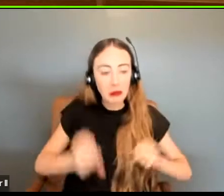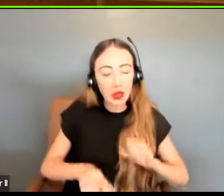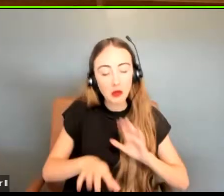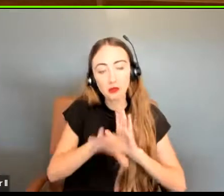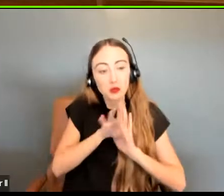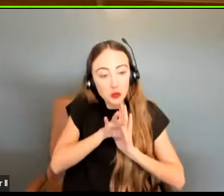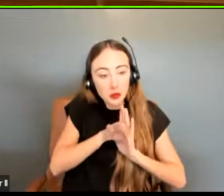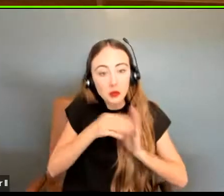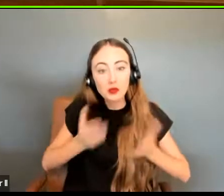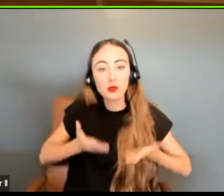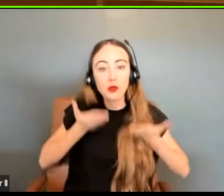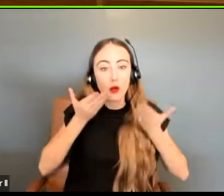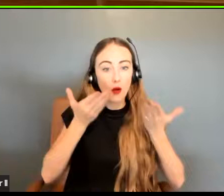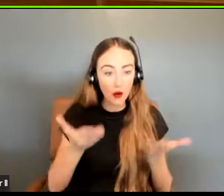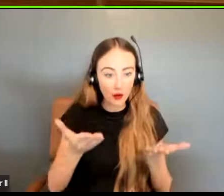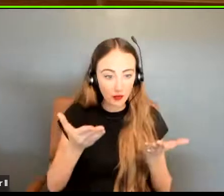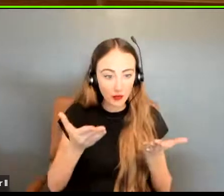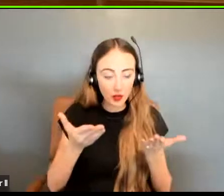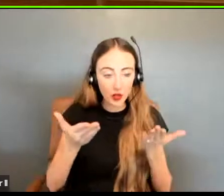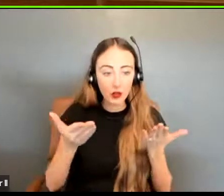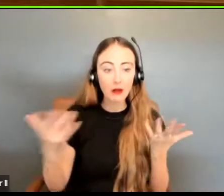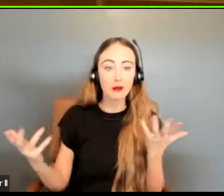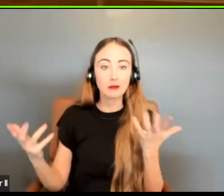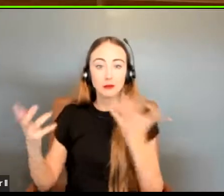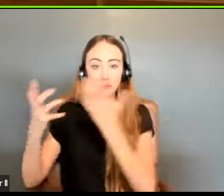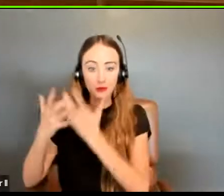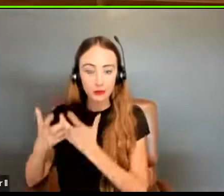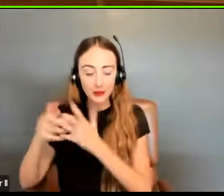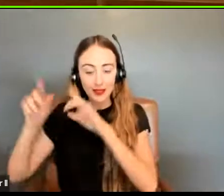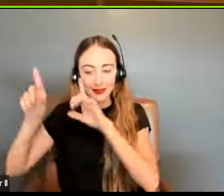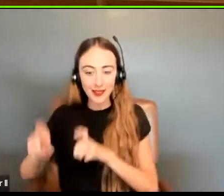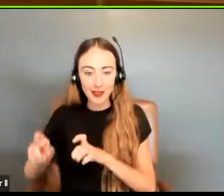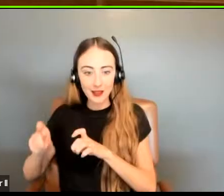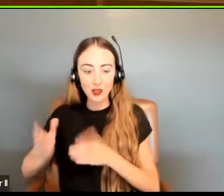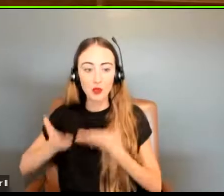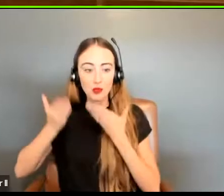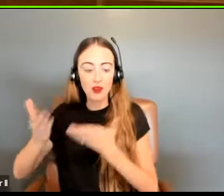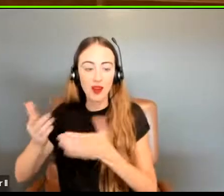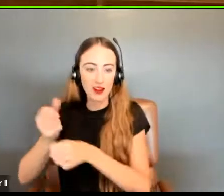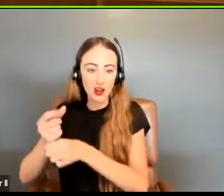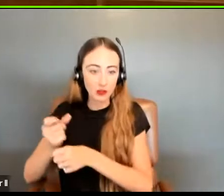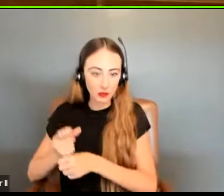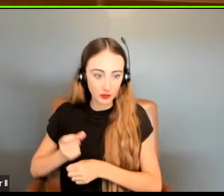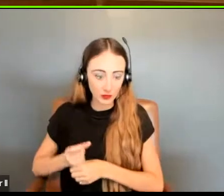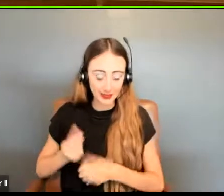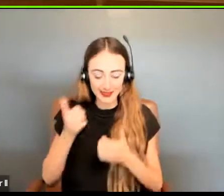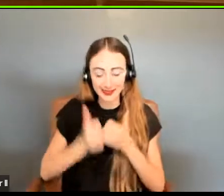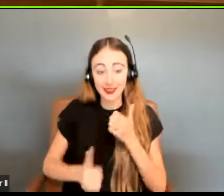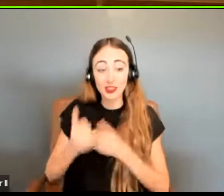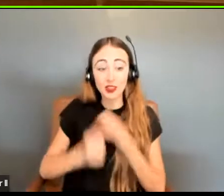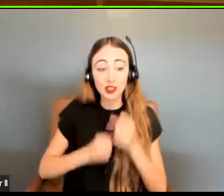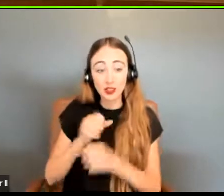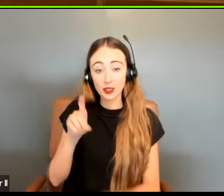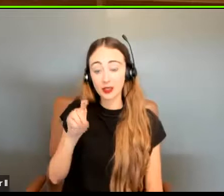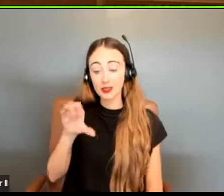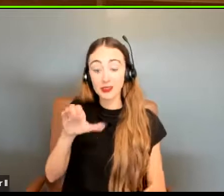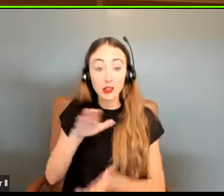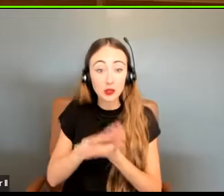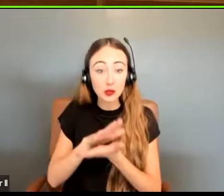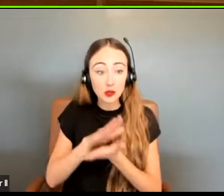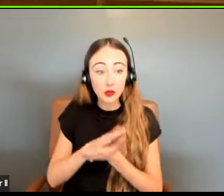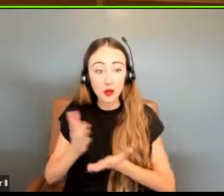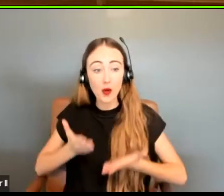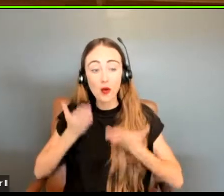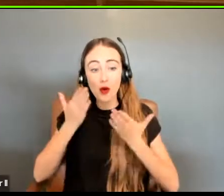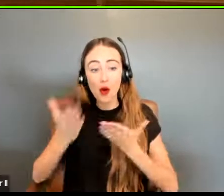offer, and corresponding exams that are administered once a year. Each year, the District of Columbia Public Schools offers